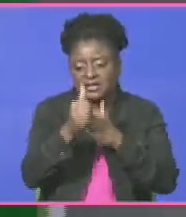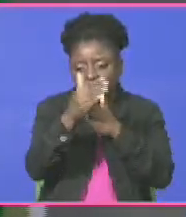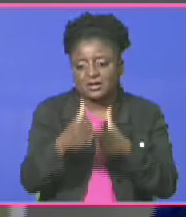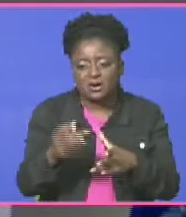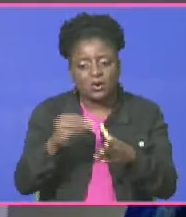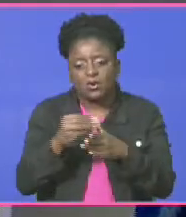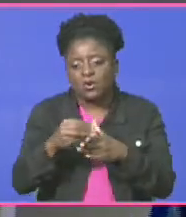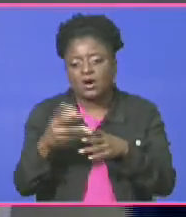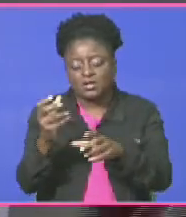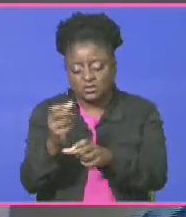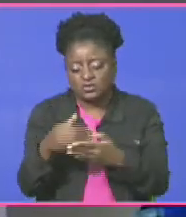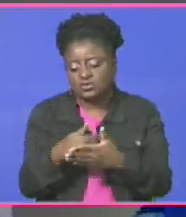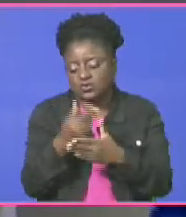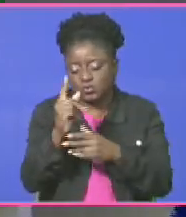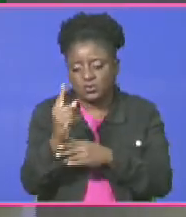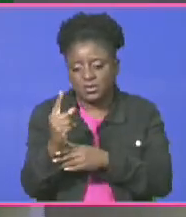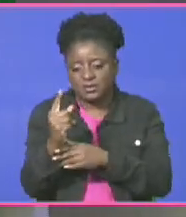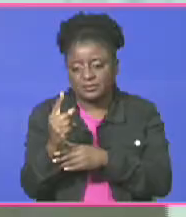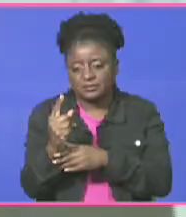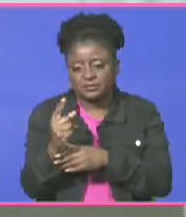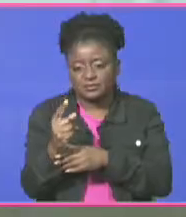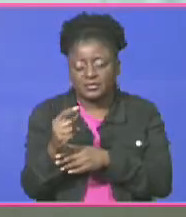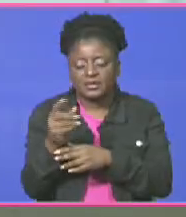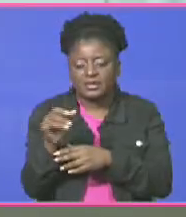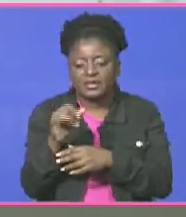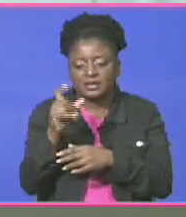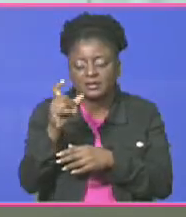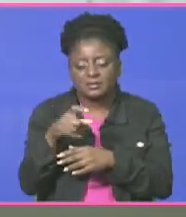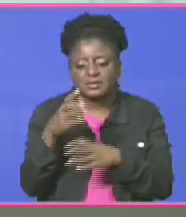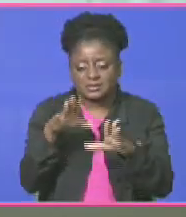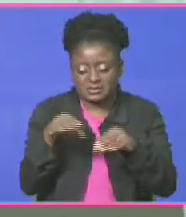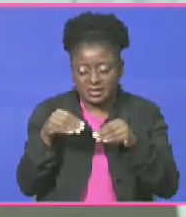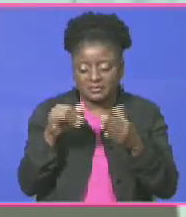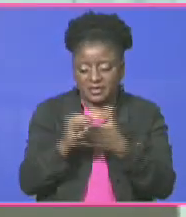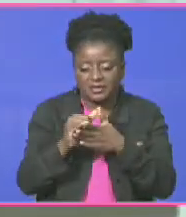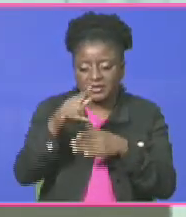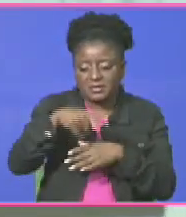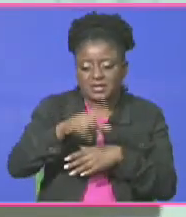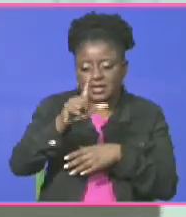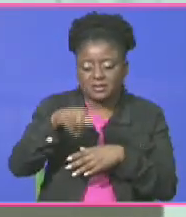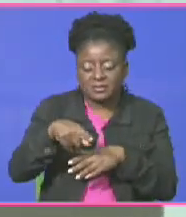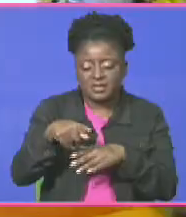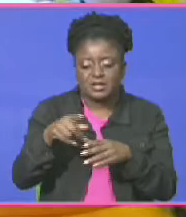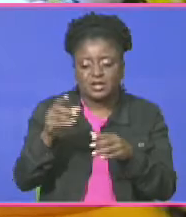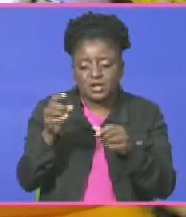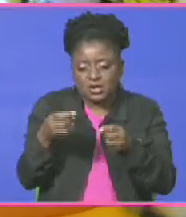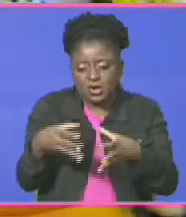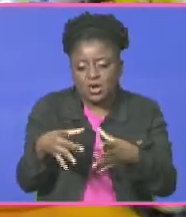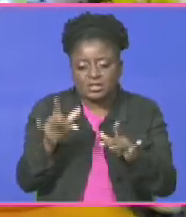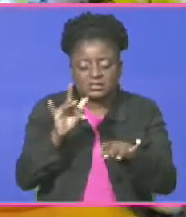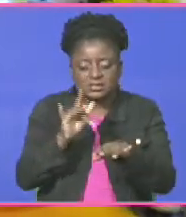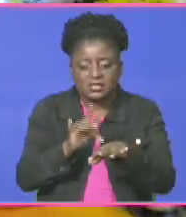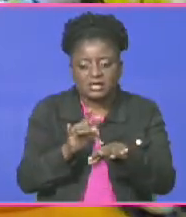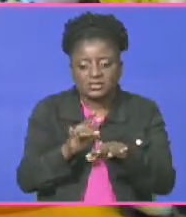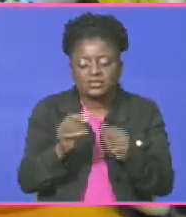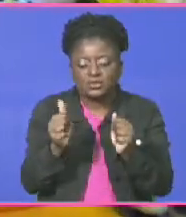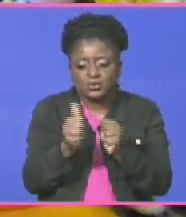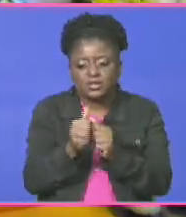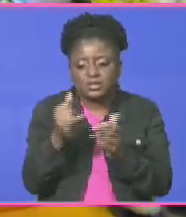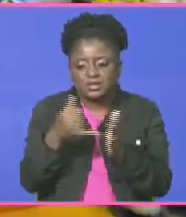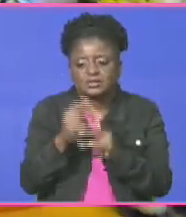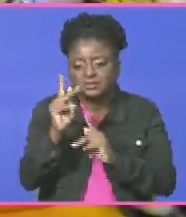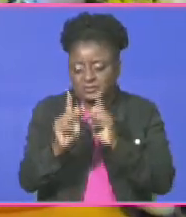has come to a realization that the PLP lost touch with its base. He says restoring that connection is a work in progress.